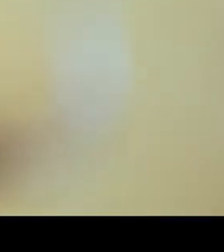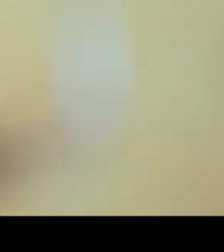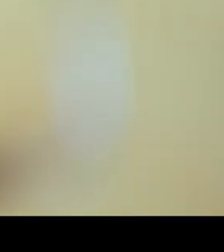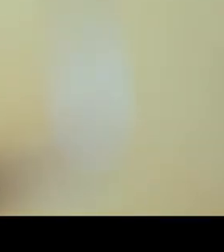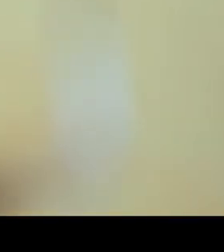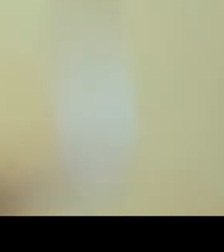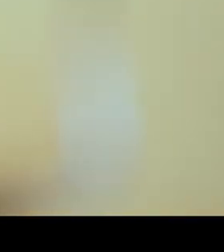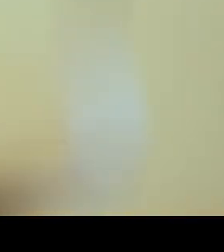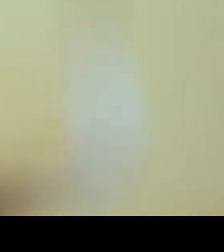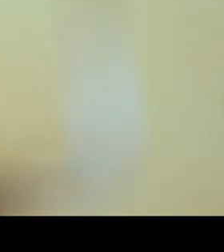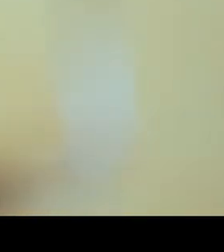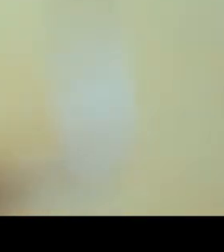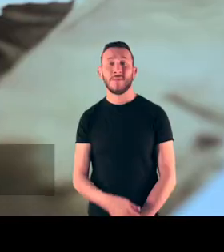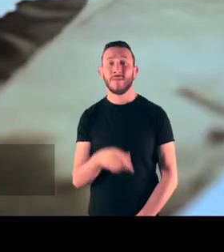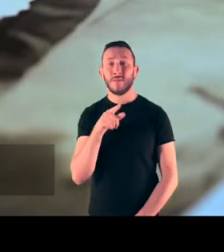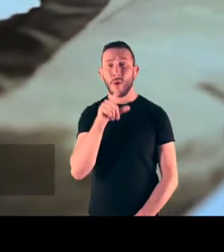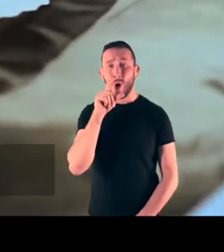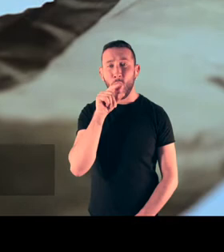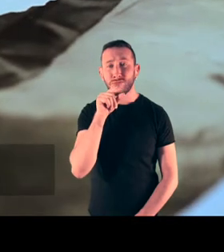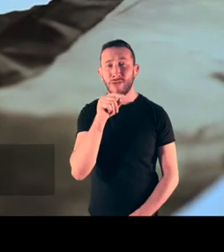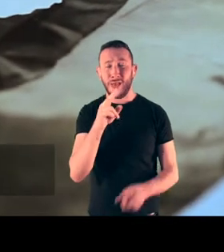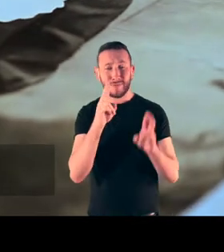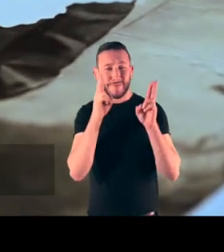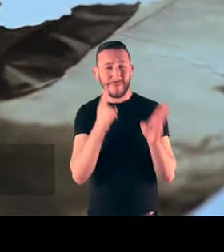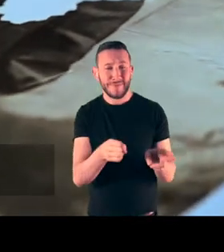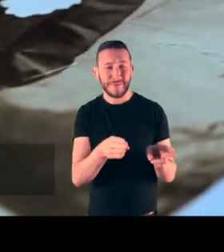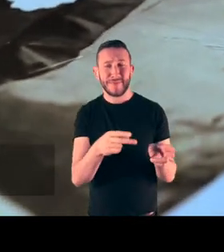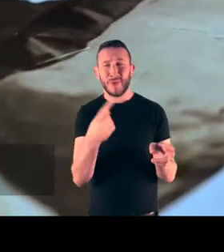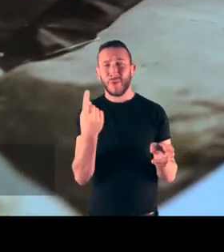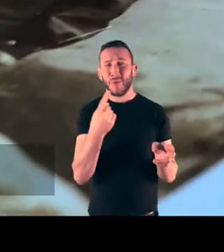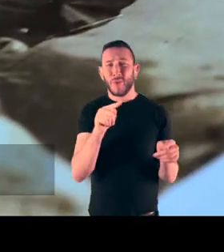looking sympathetically at the photograph. And then that cockle was